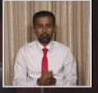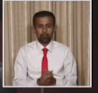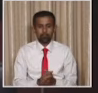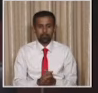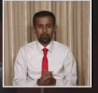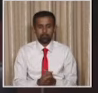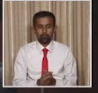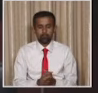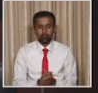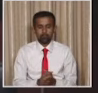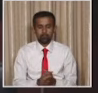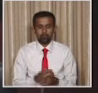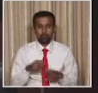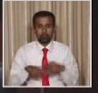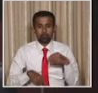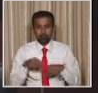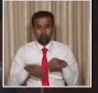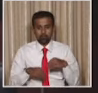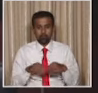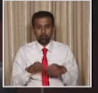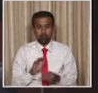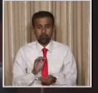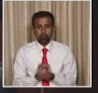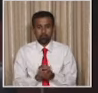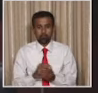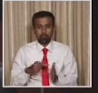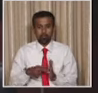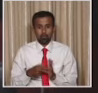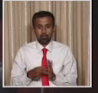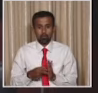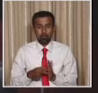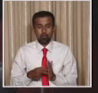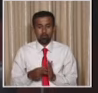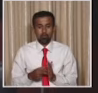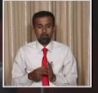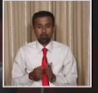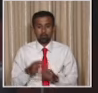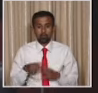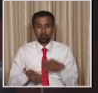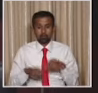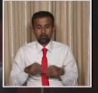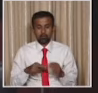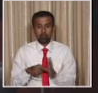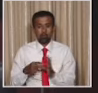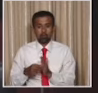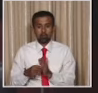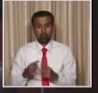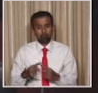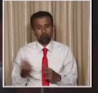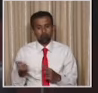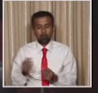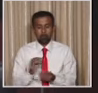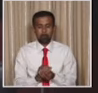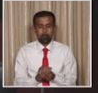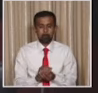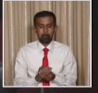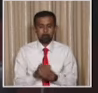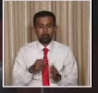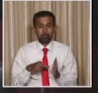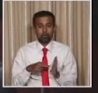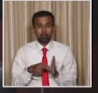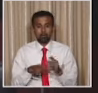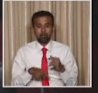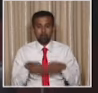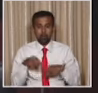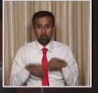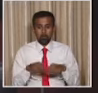economy. And the problem facing this country is politics in a sense, and it is the rule of law that is